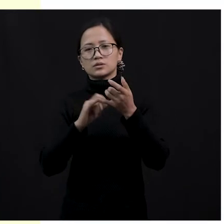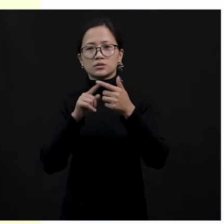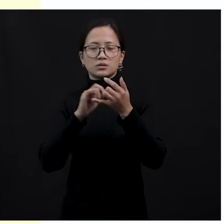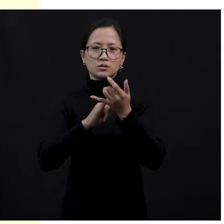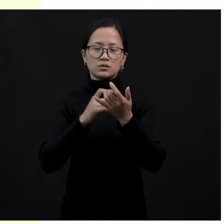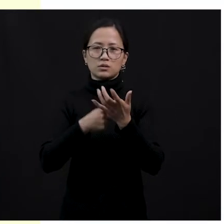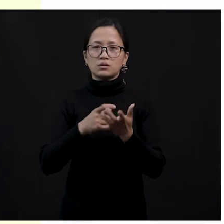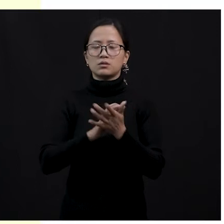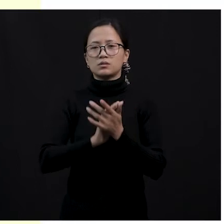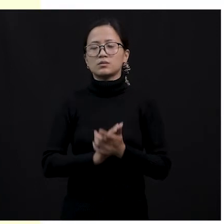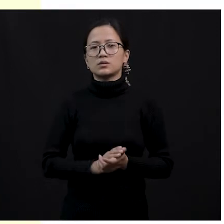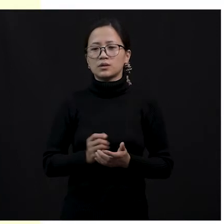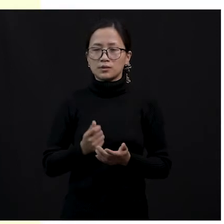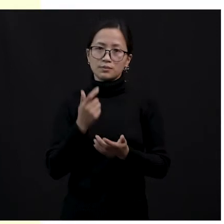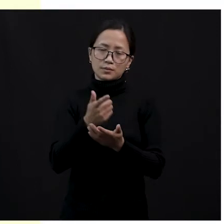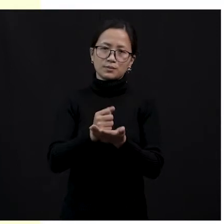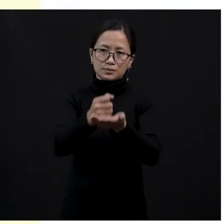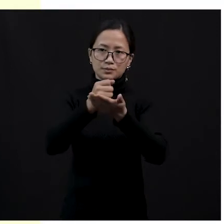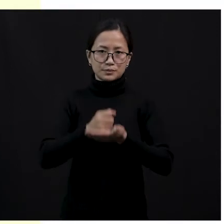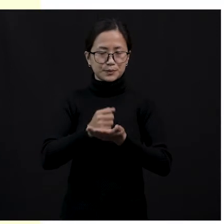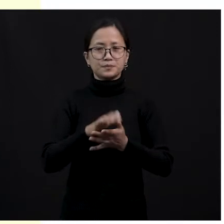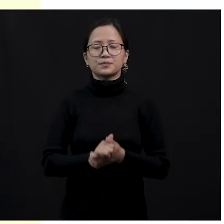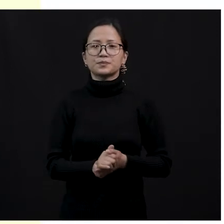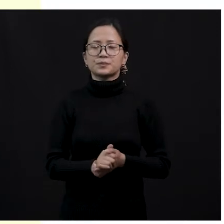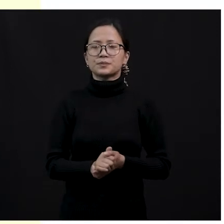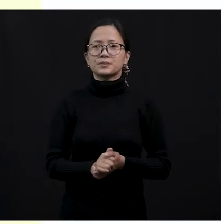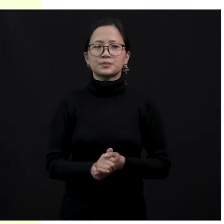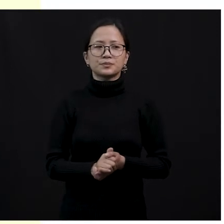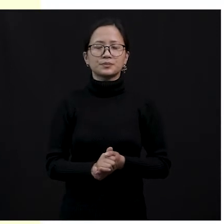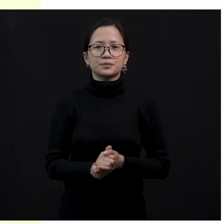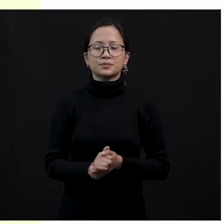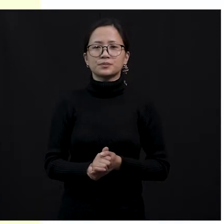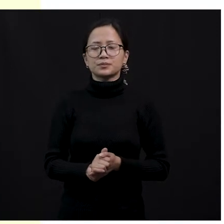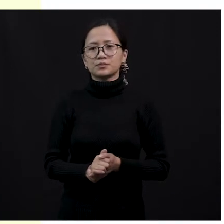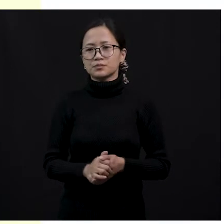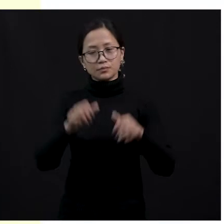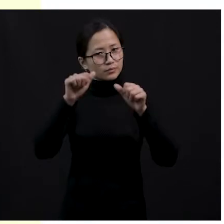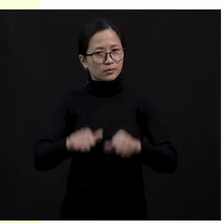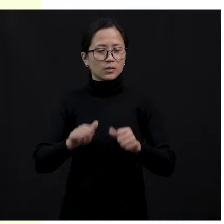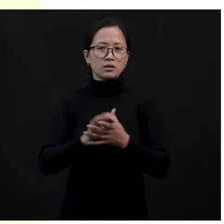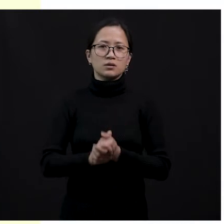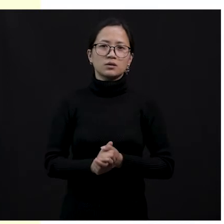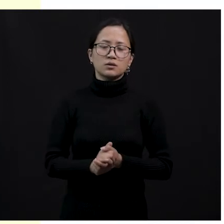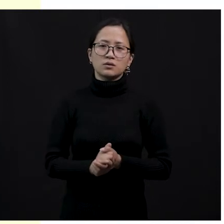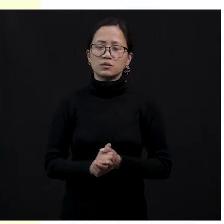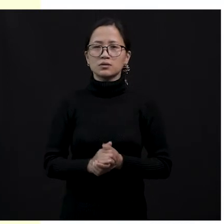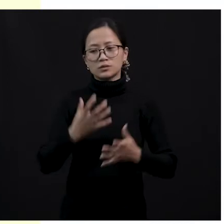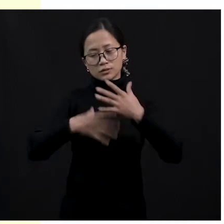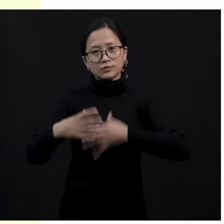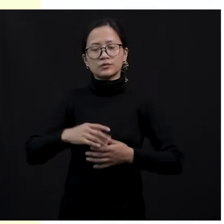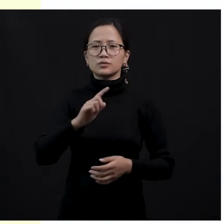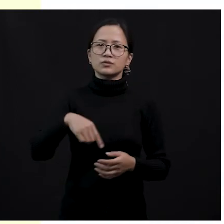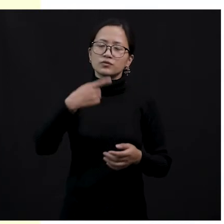some monetary, that is money, help. And with that, he is able to survive